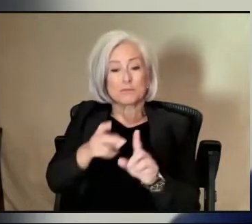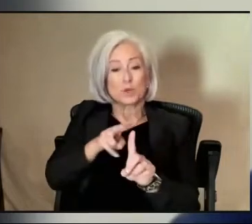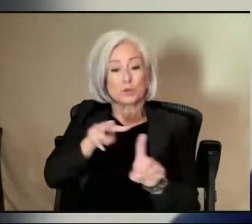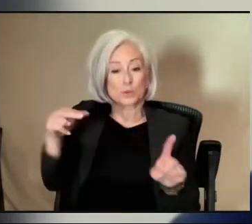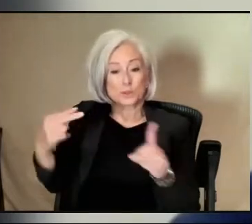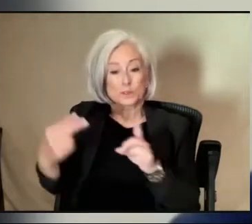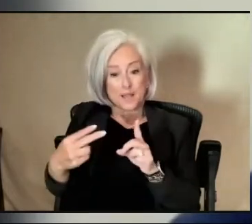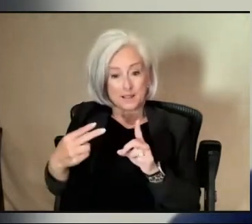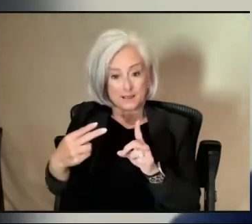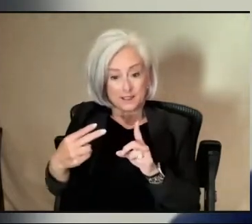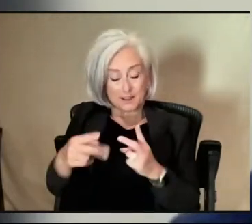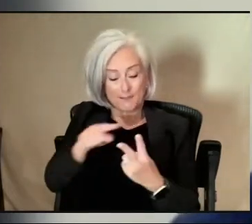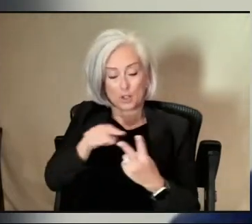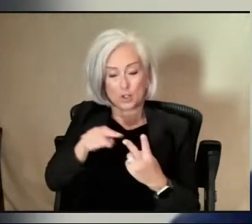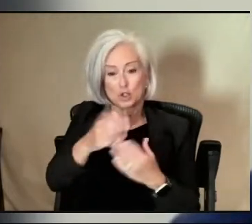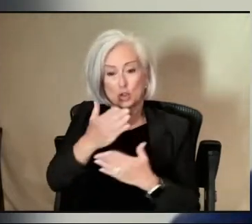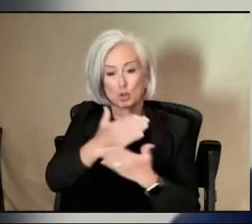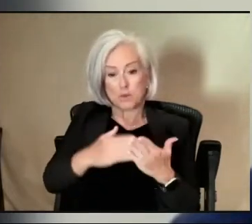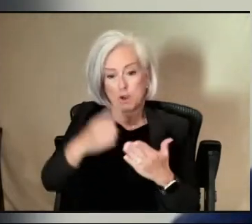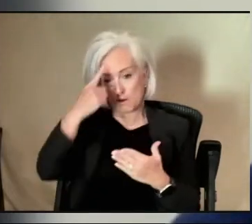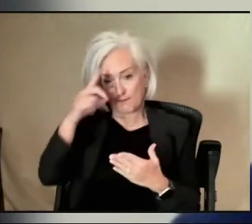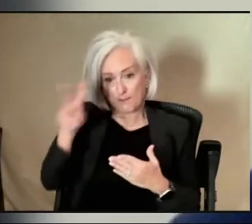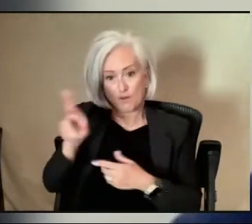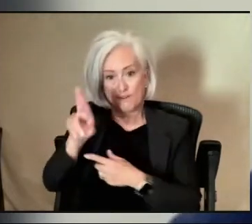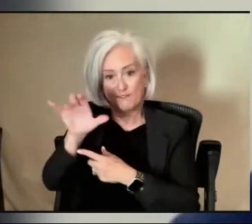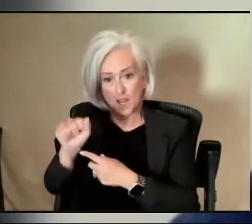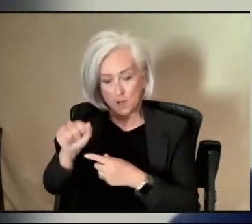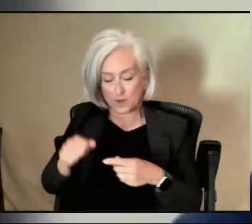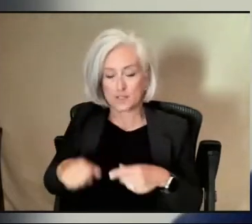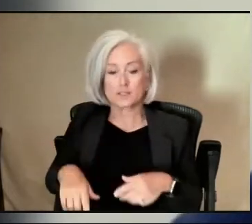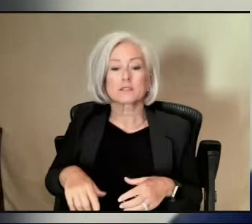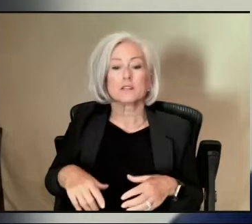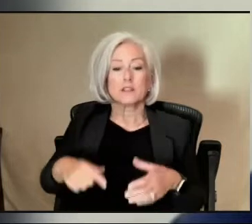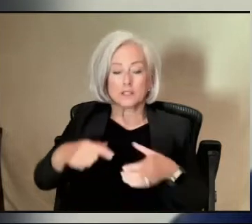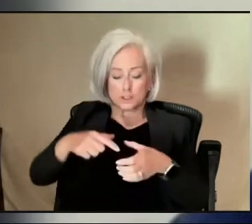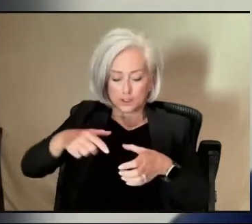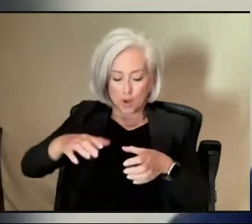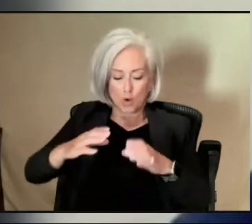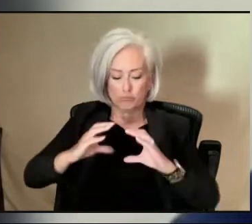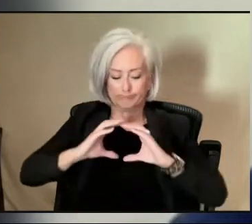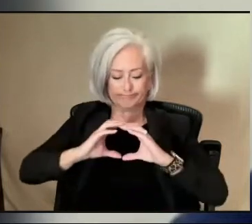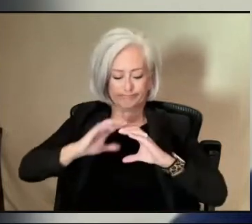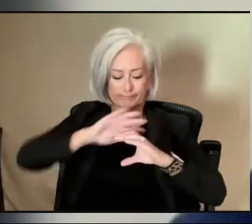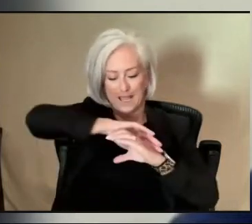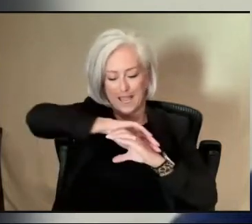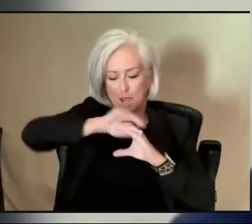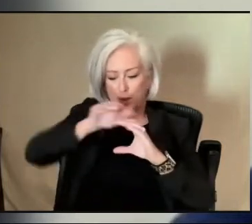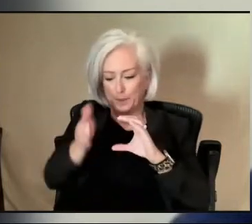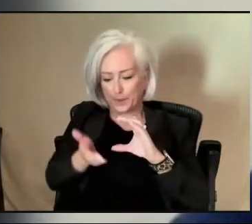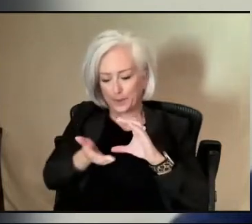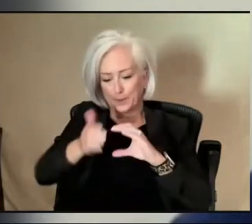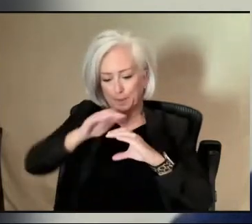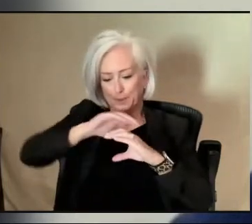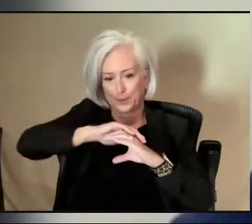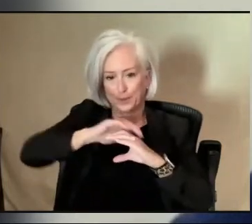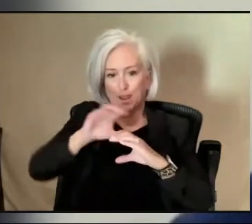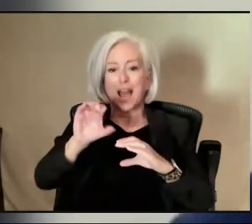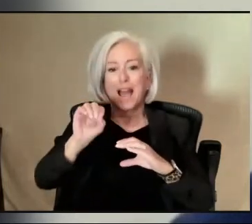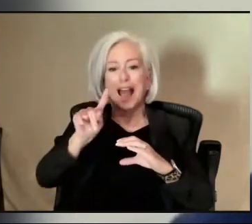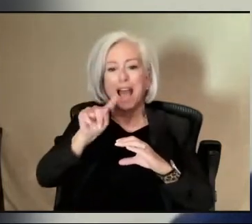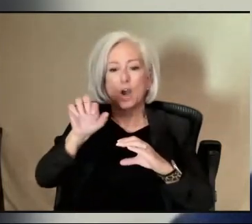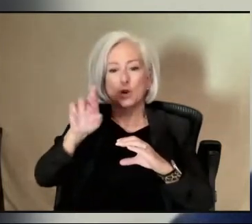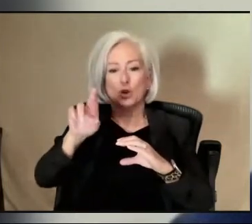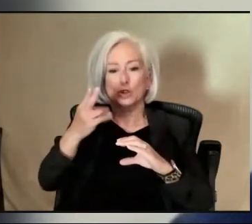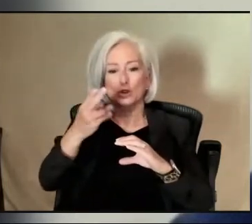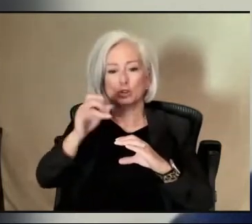two main parts to viruses. There is the outer shell, you can think of it kind of like a microscopic ping pong ball, that